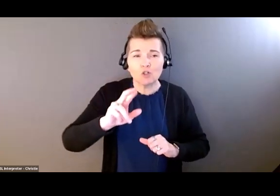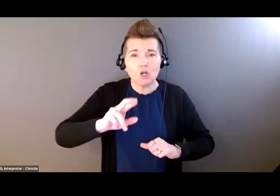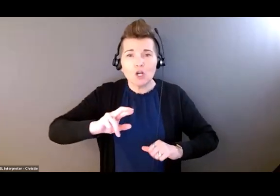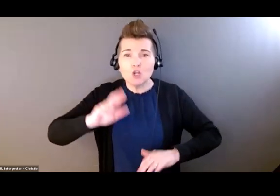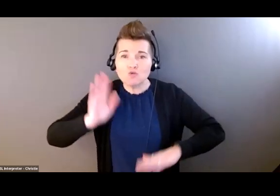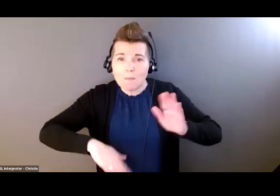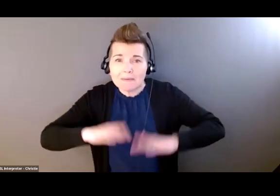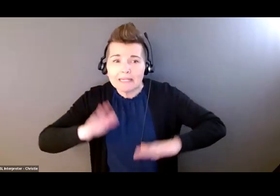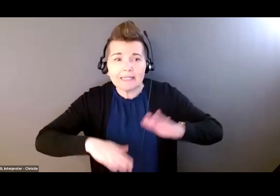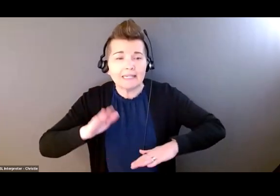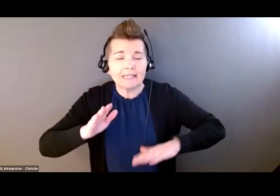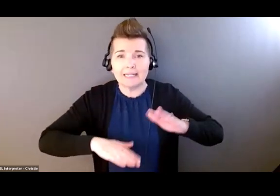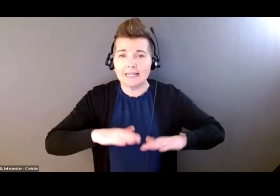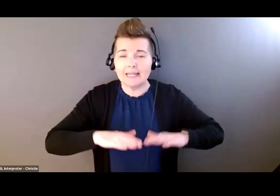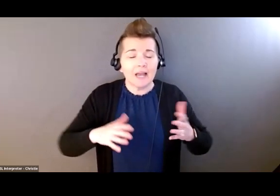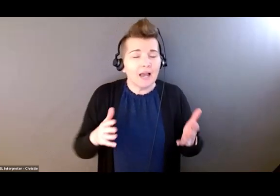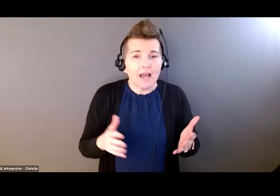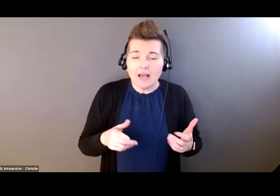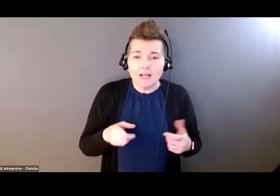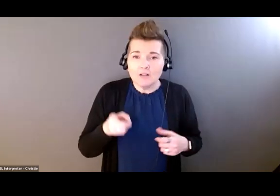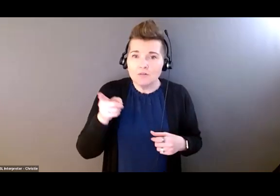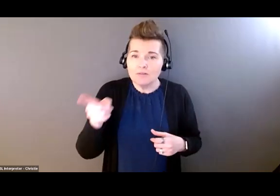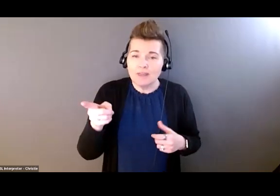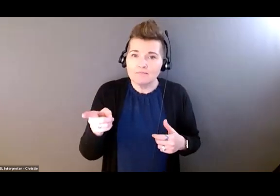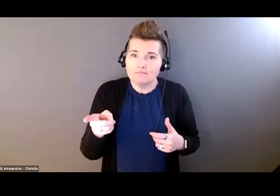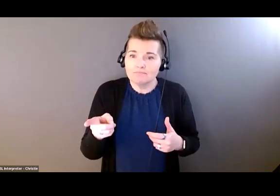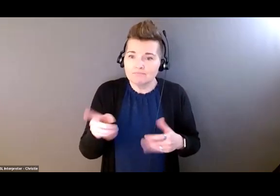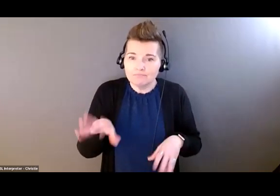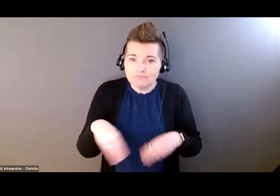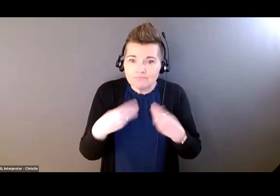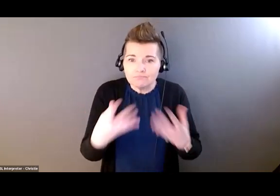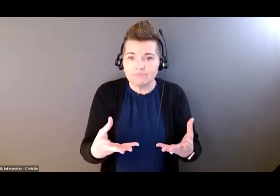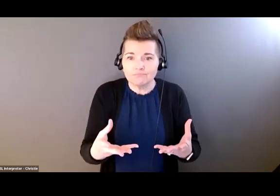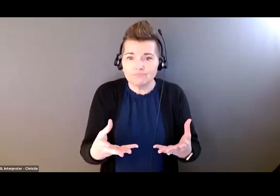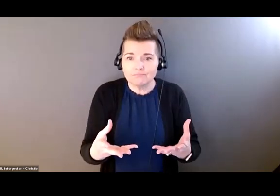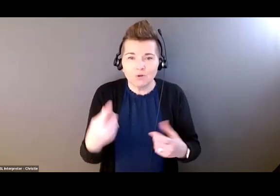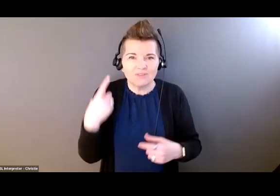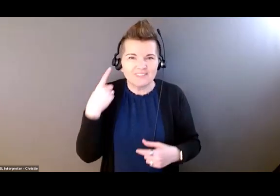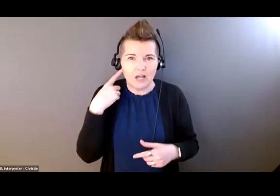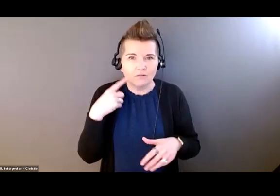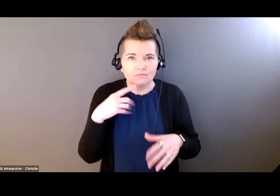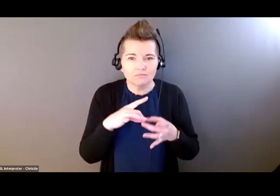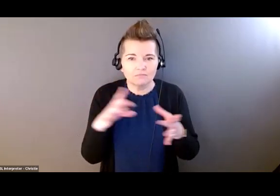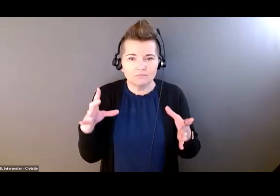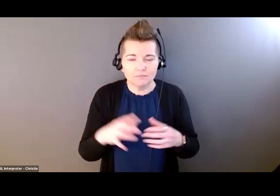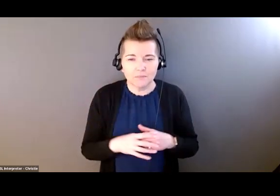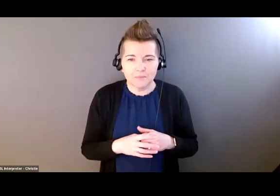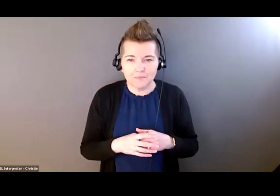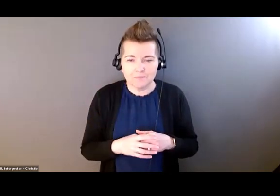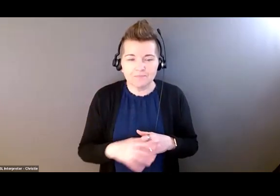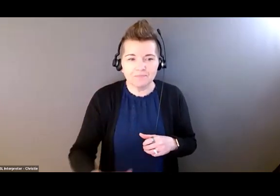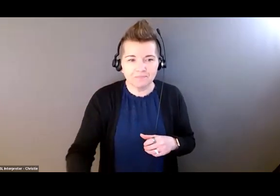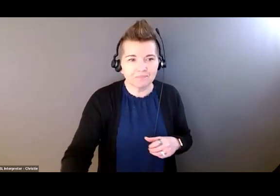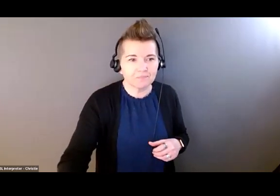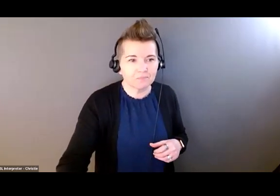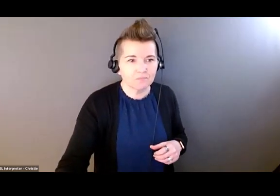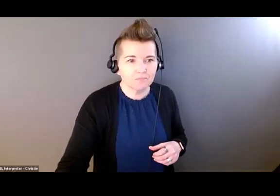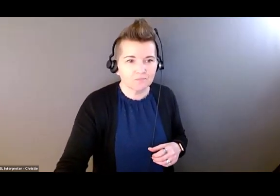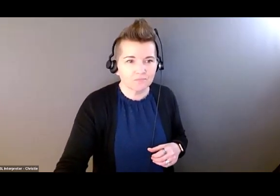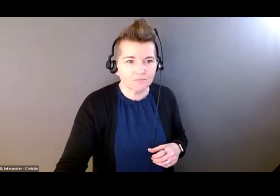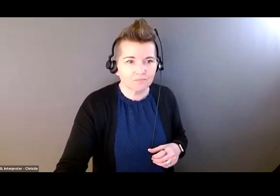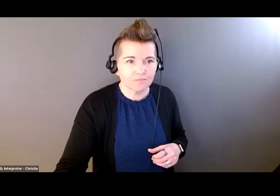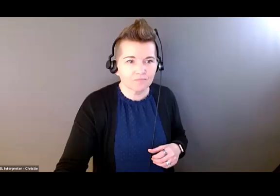at bedtime, drumming. There are not extras. For many residents, they are the